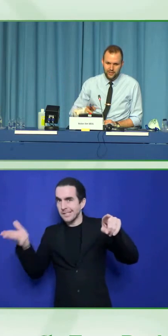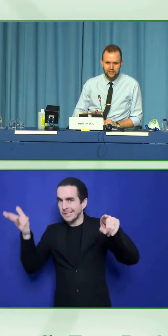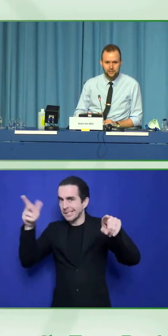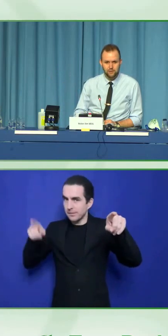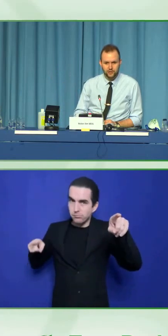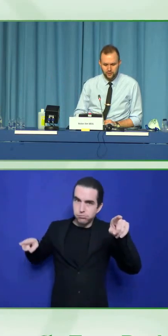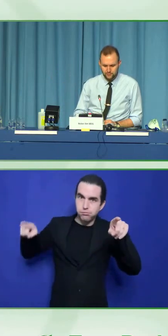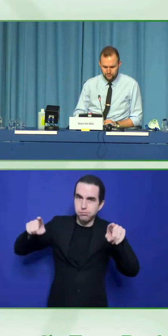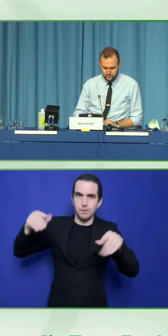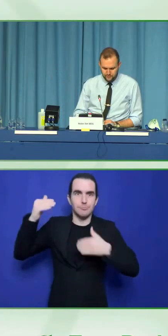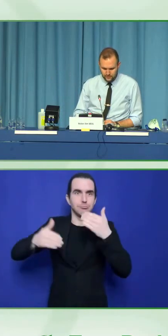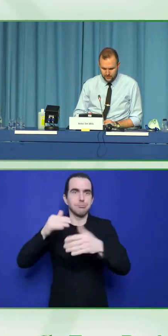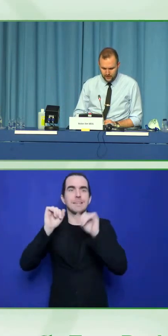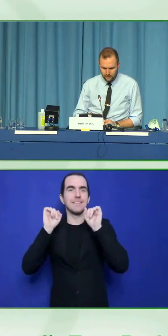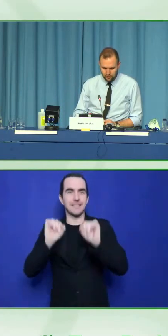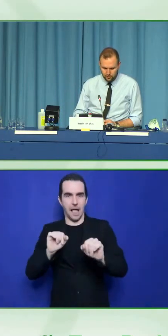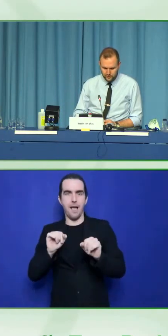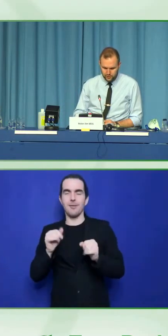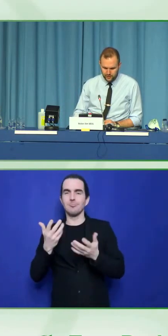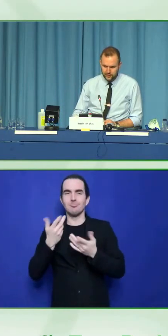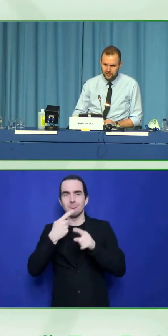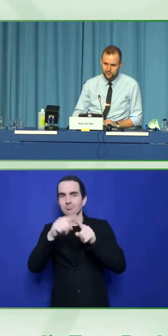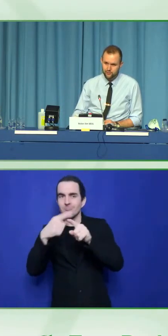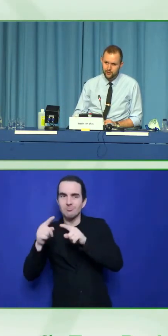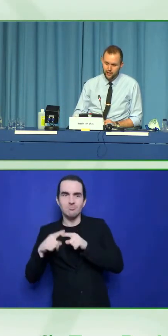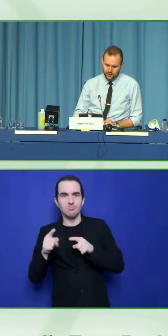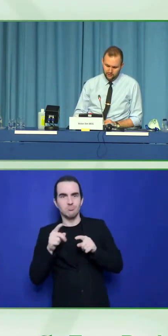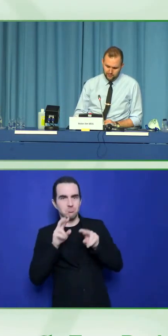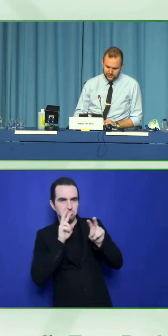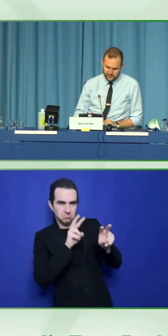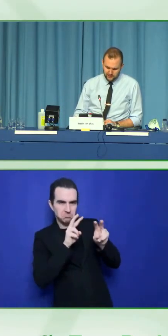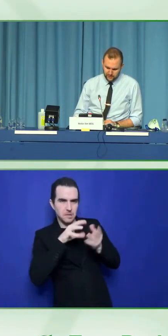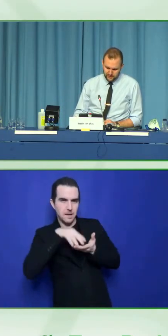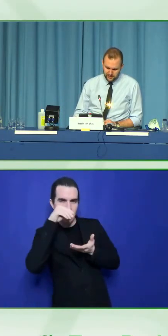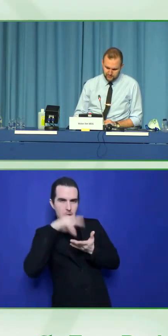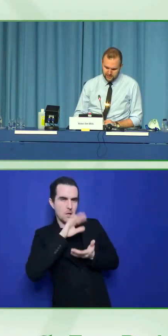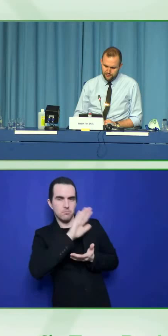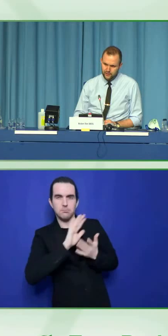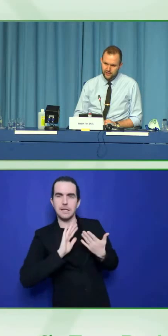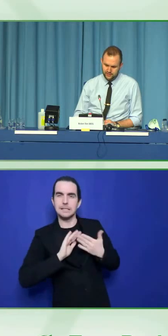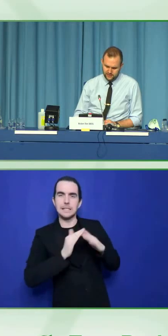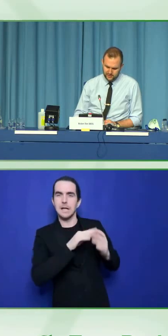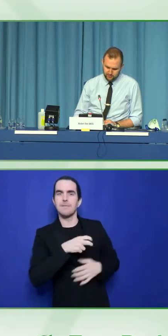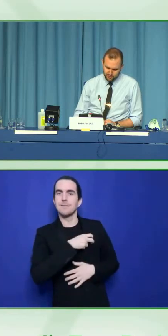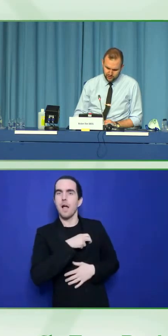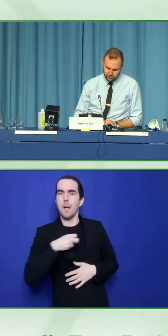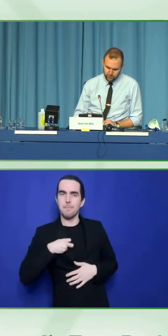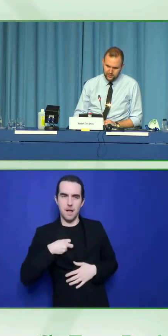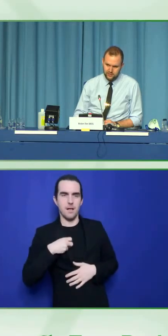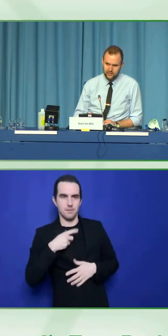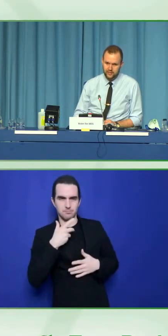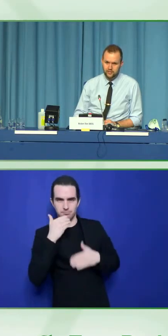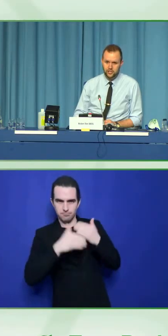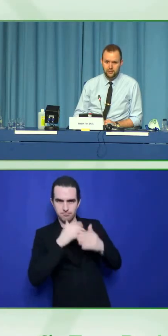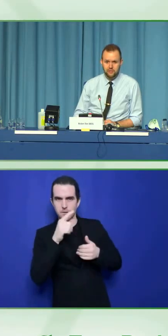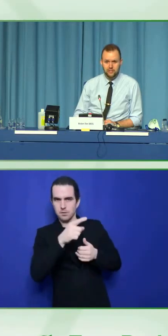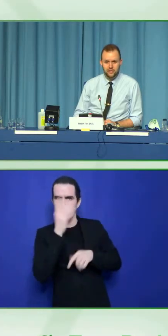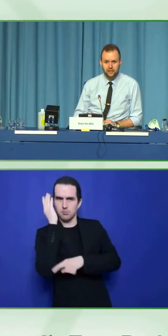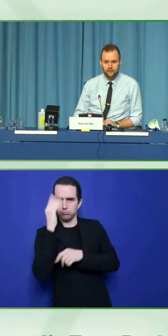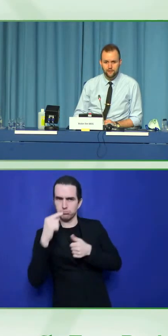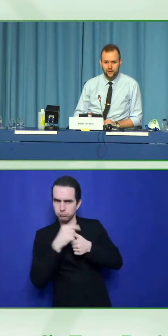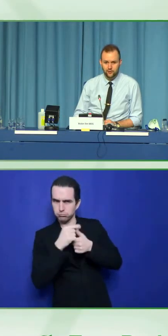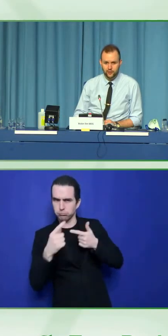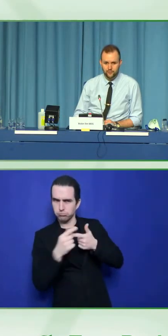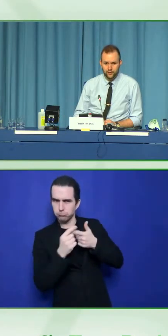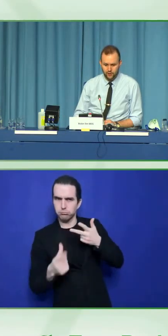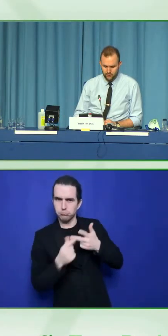into the next speaker who will be joining us from the City of London, specifically City Bridge Trust, and James